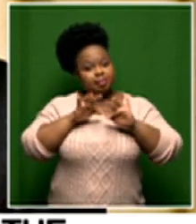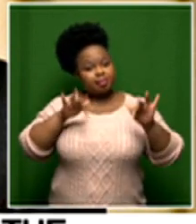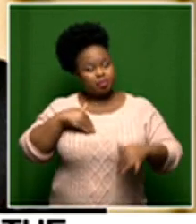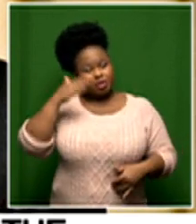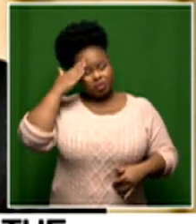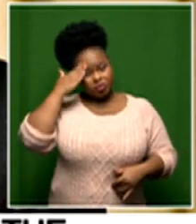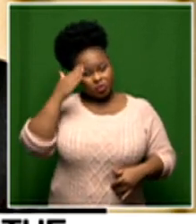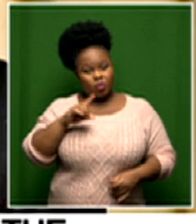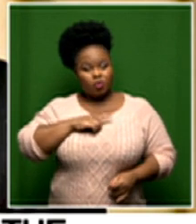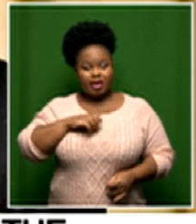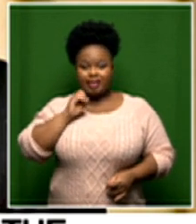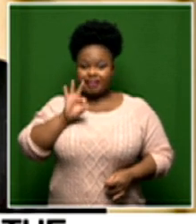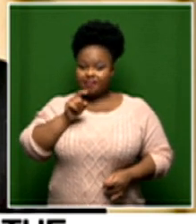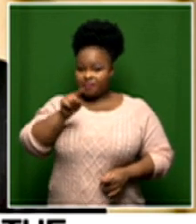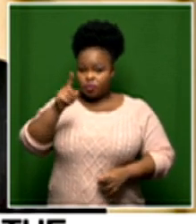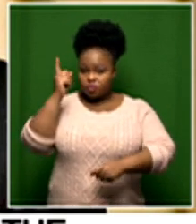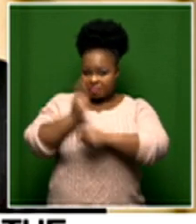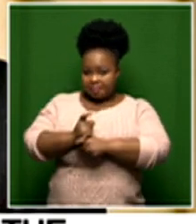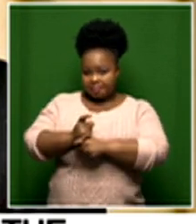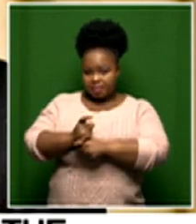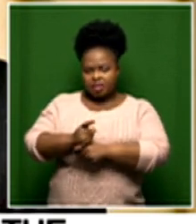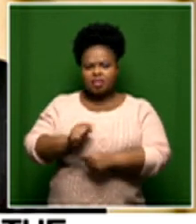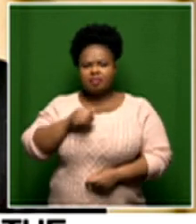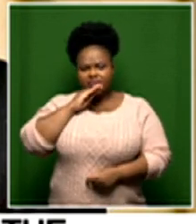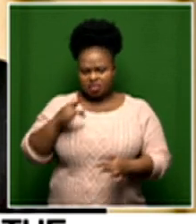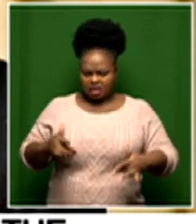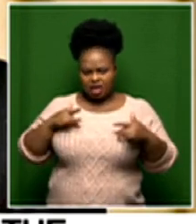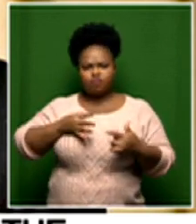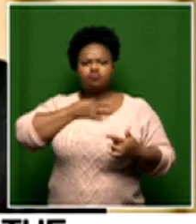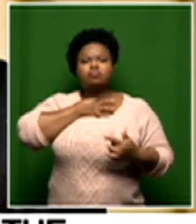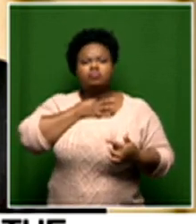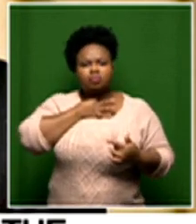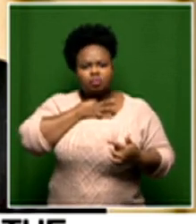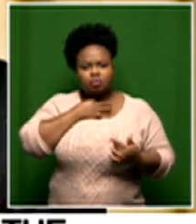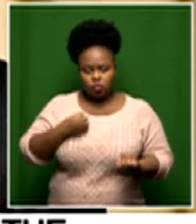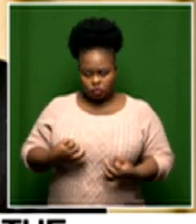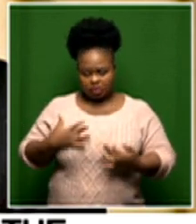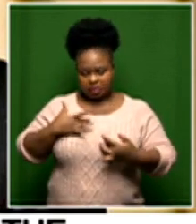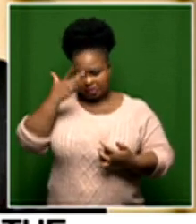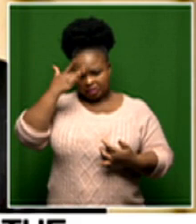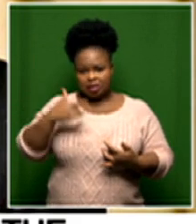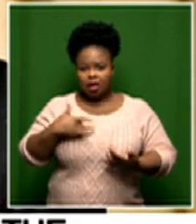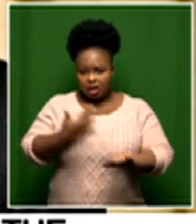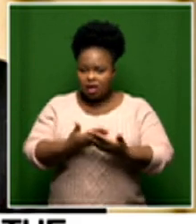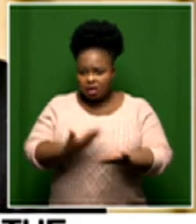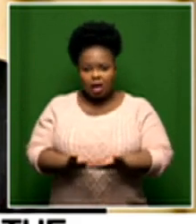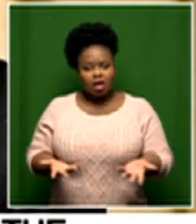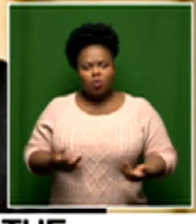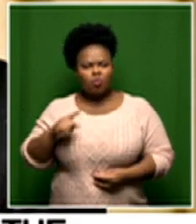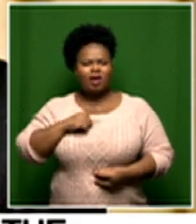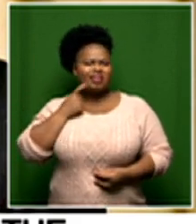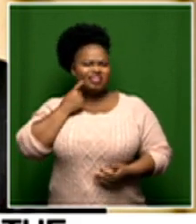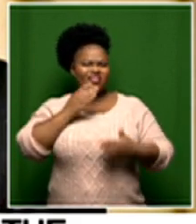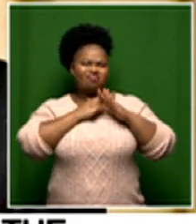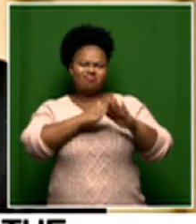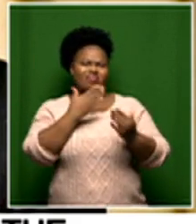understand that by so doing, they're actually risking their lives of being exposed to an infection that could have been